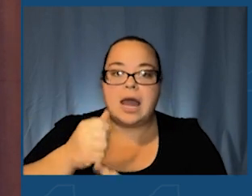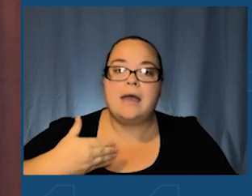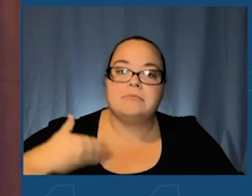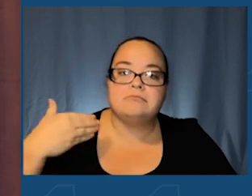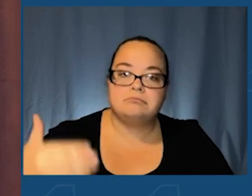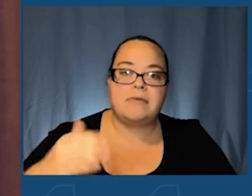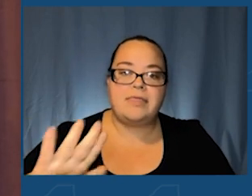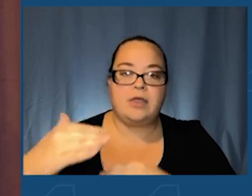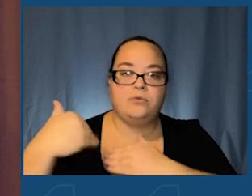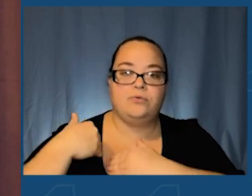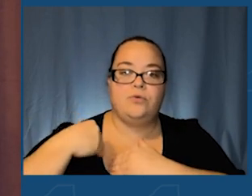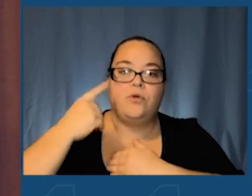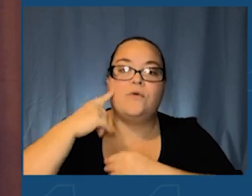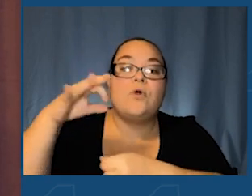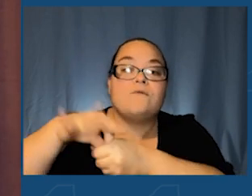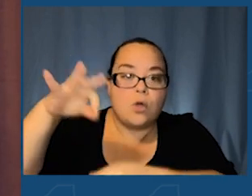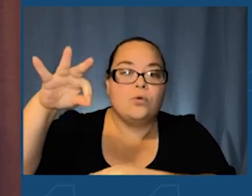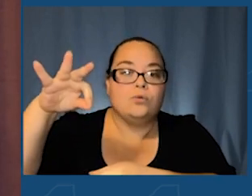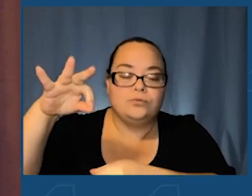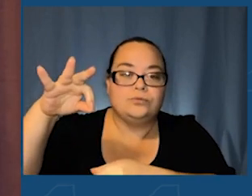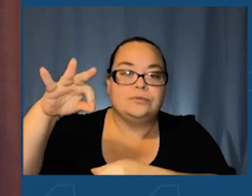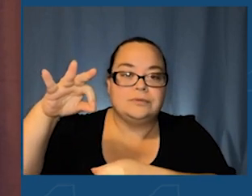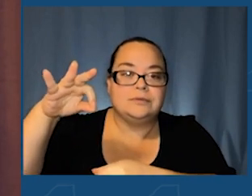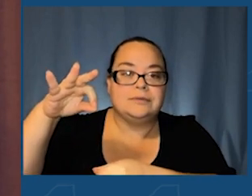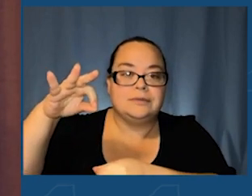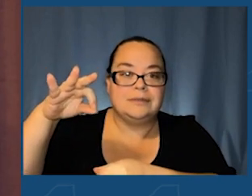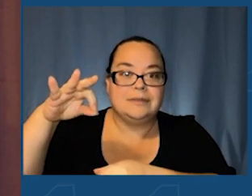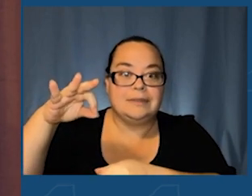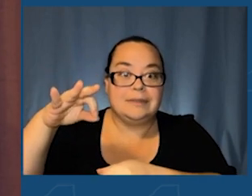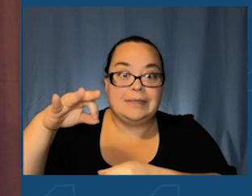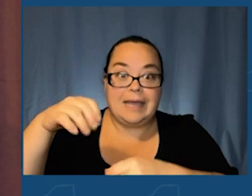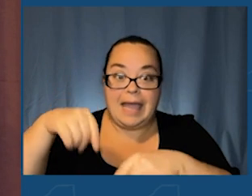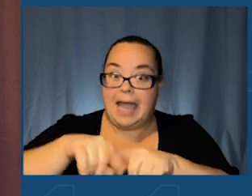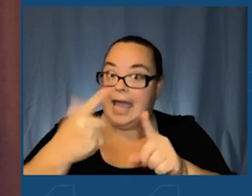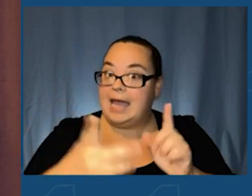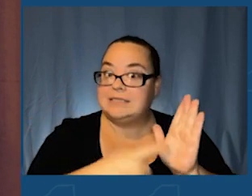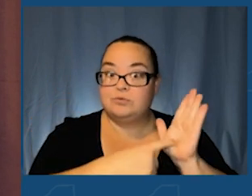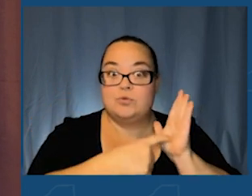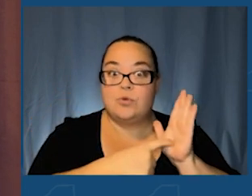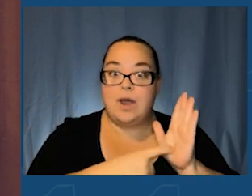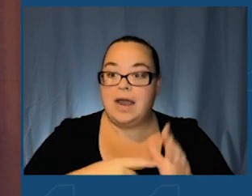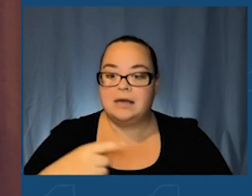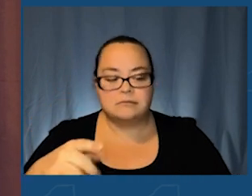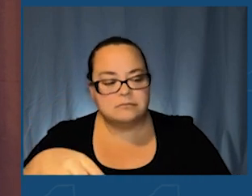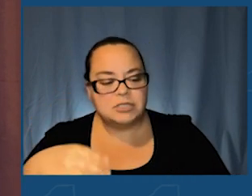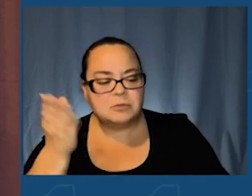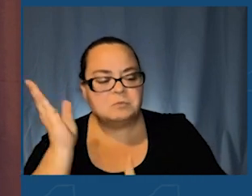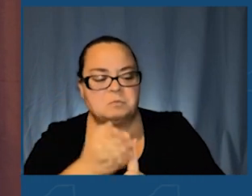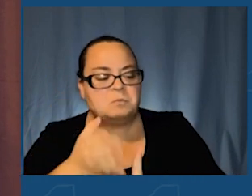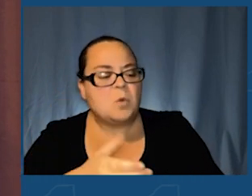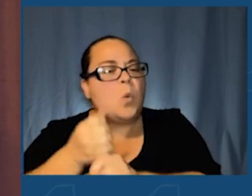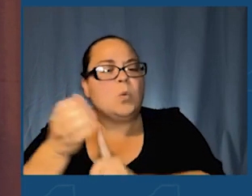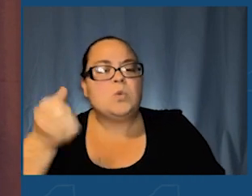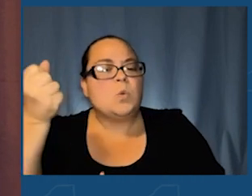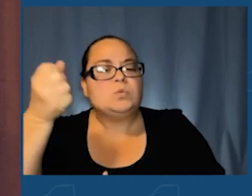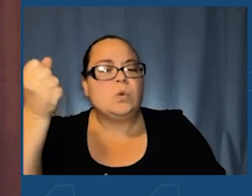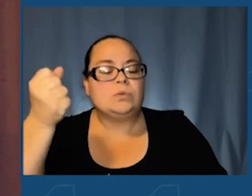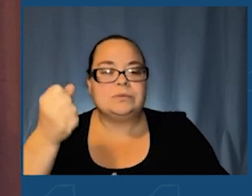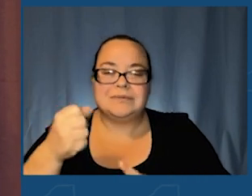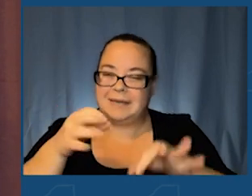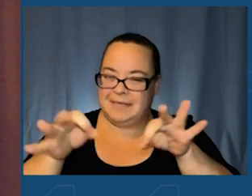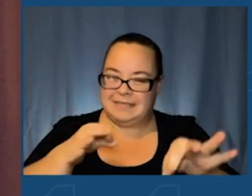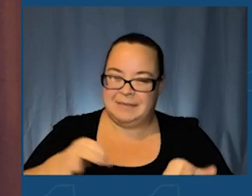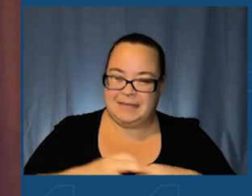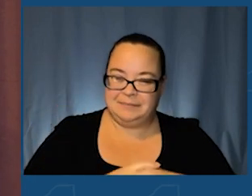their vote as they were required to do. Now, let me explain a little bit more. When you vote for president, you're